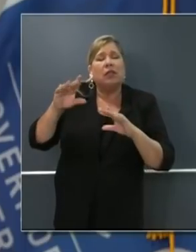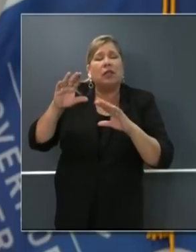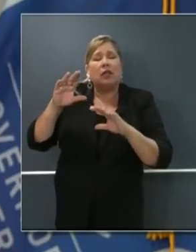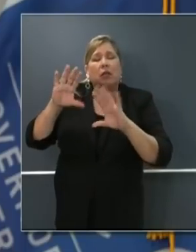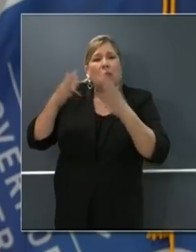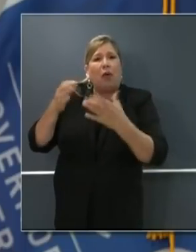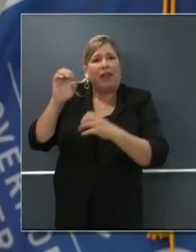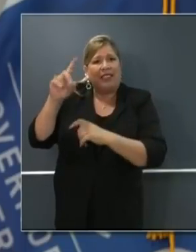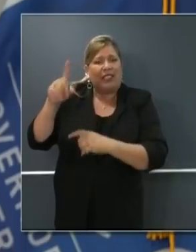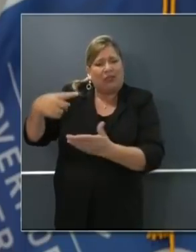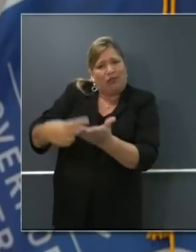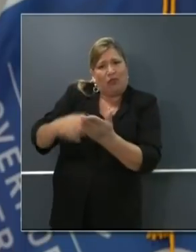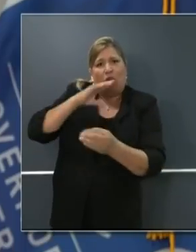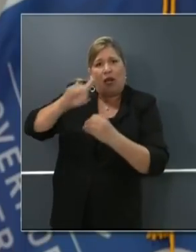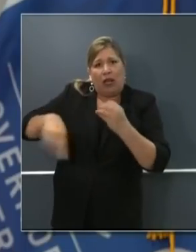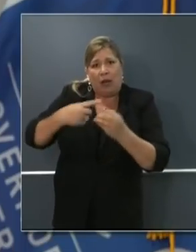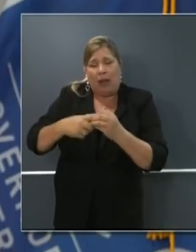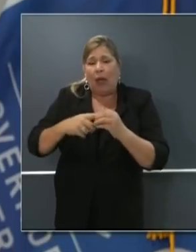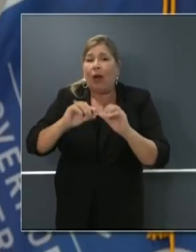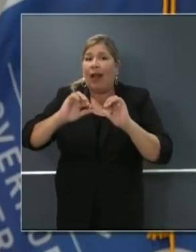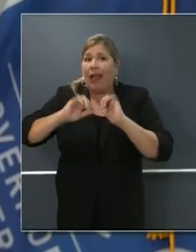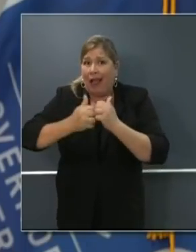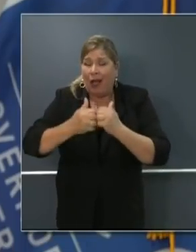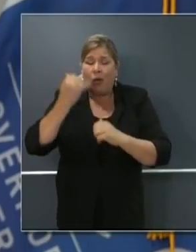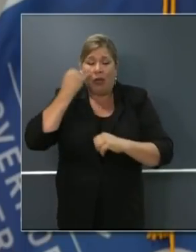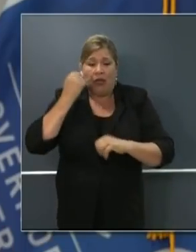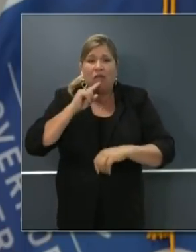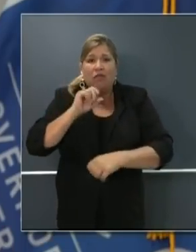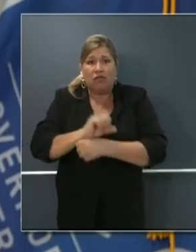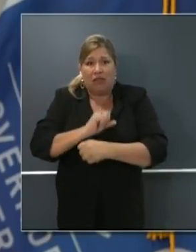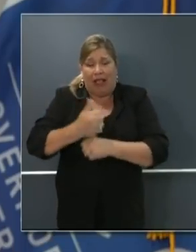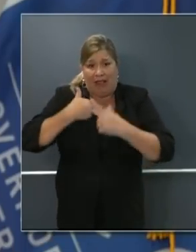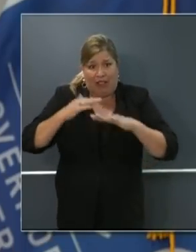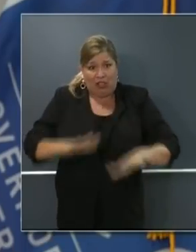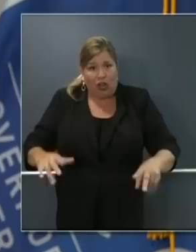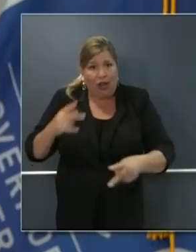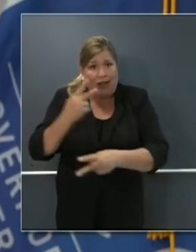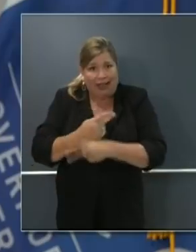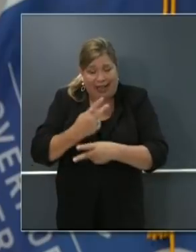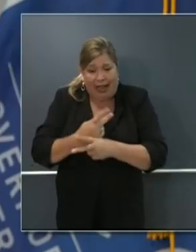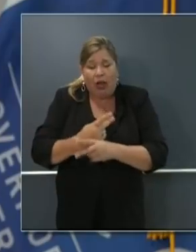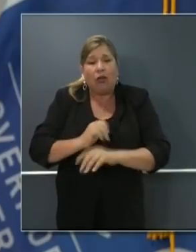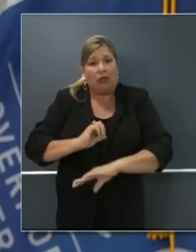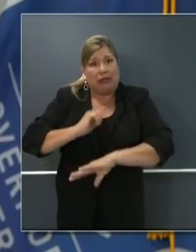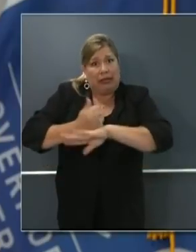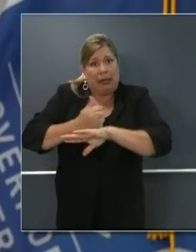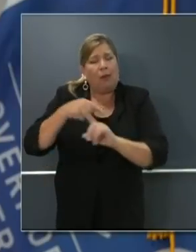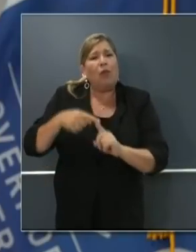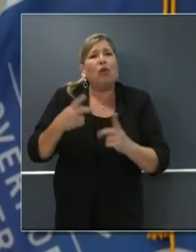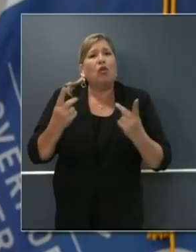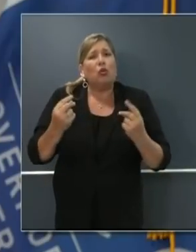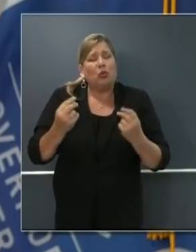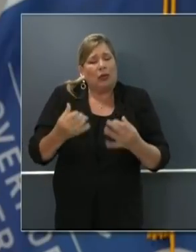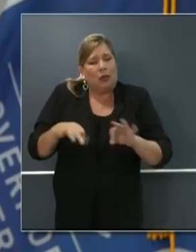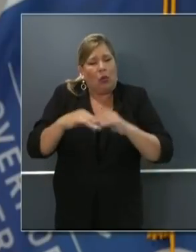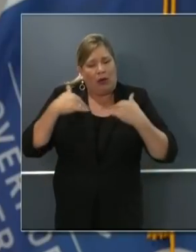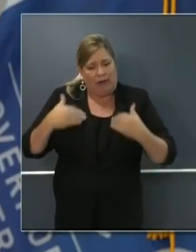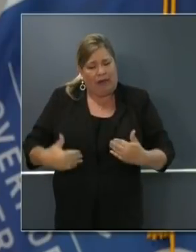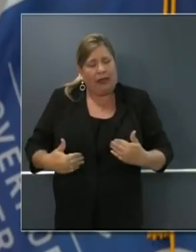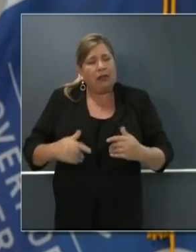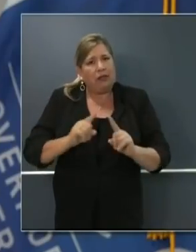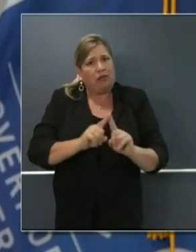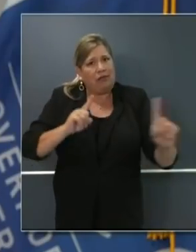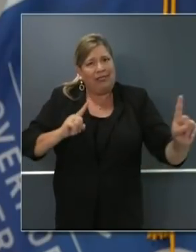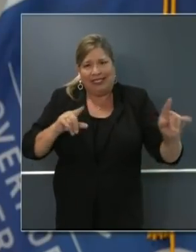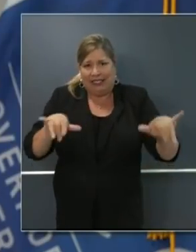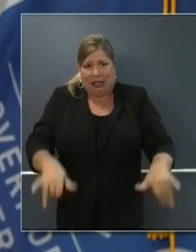programs, really keeping those group sizes as small as possible for children, extending that indoor environment to outdoors. It's perfect